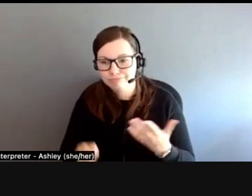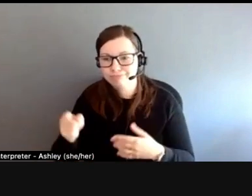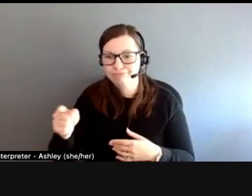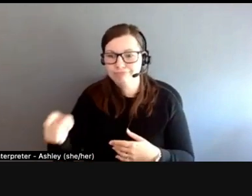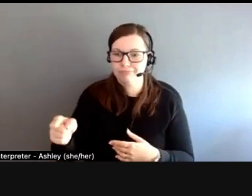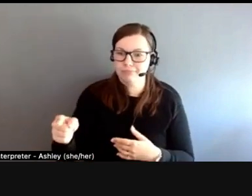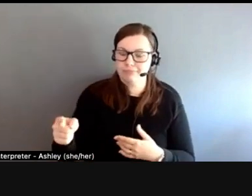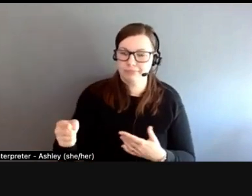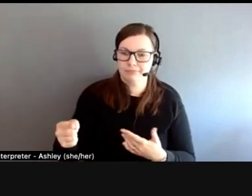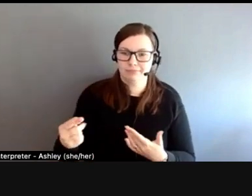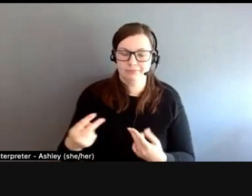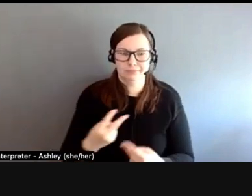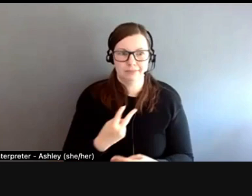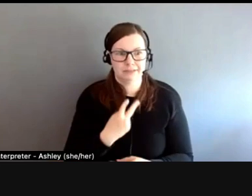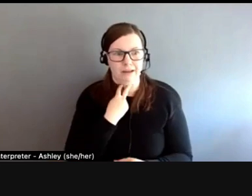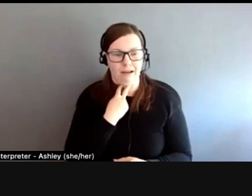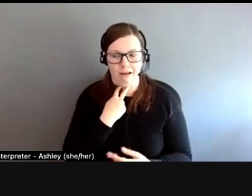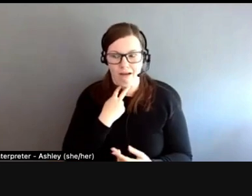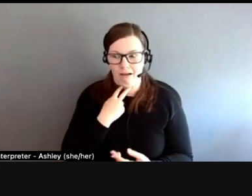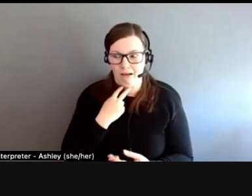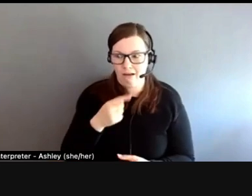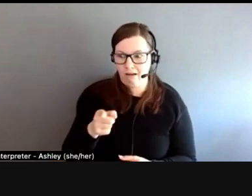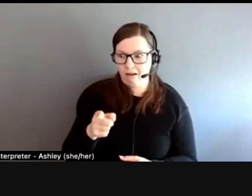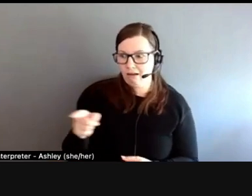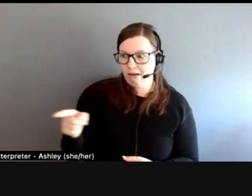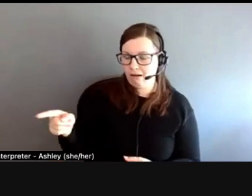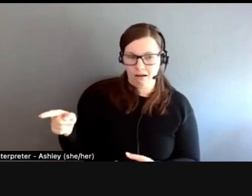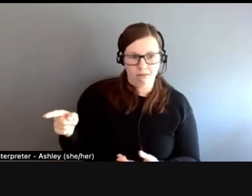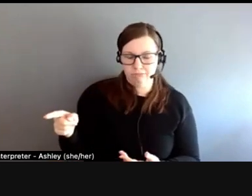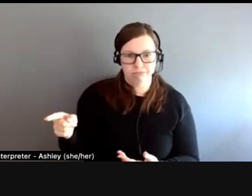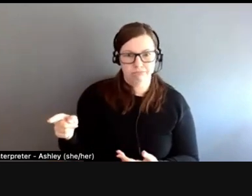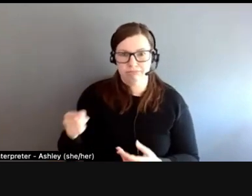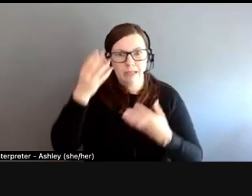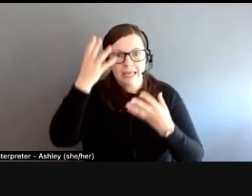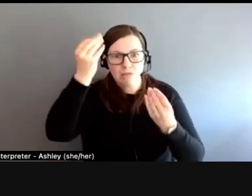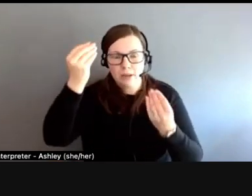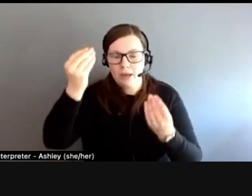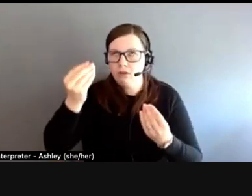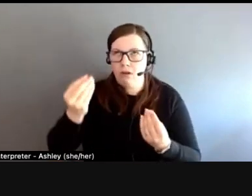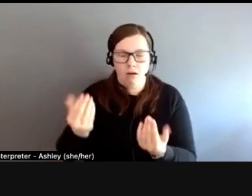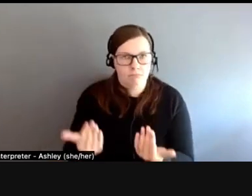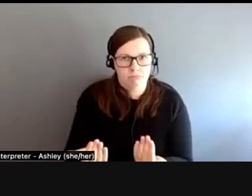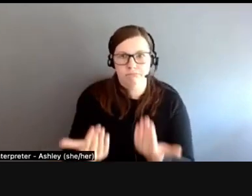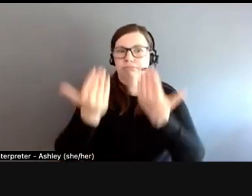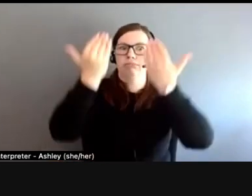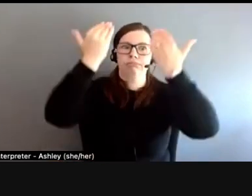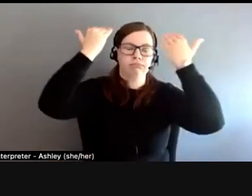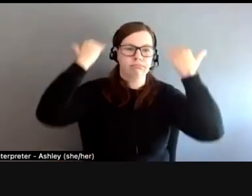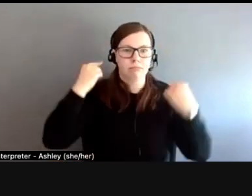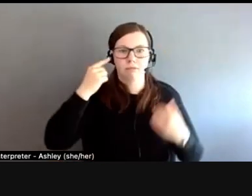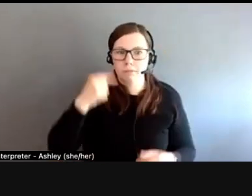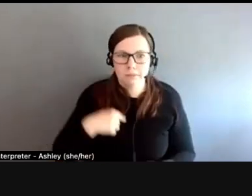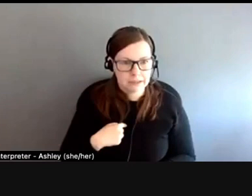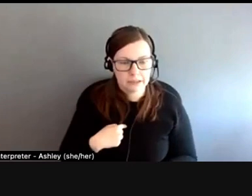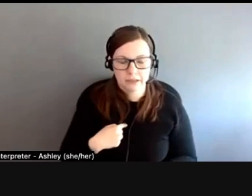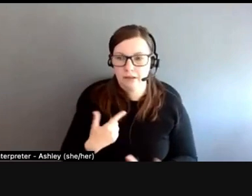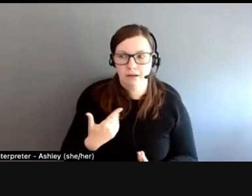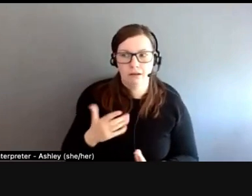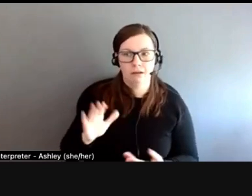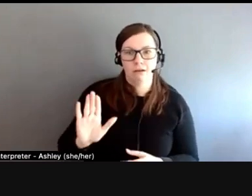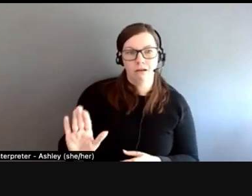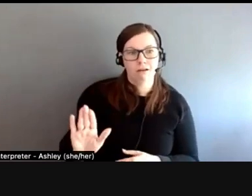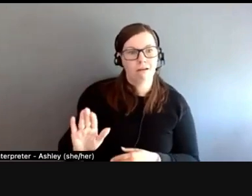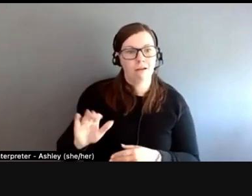things that were being said. So I had to learn to use the jargon of YouTube and the jargon